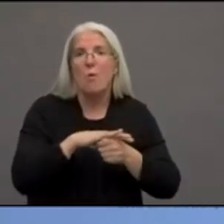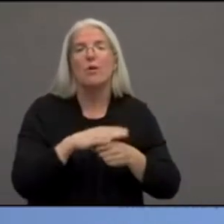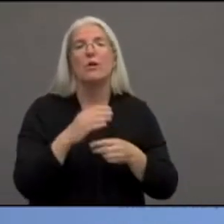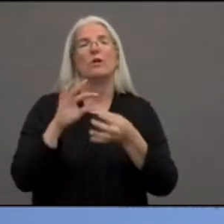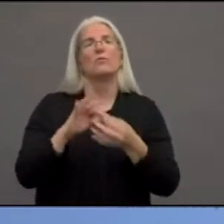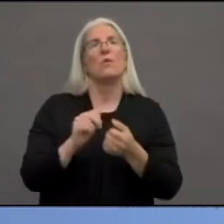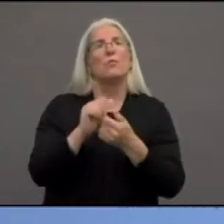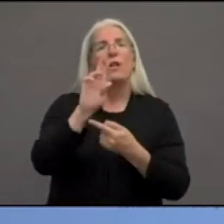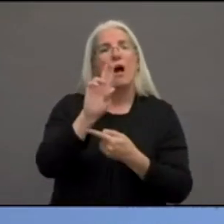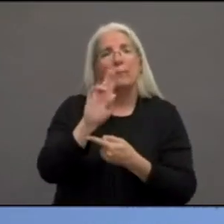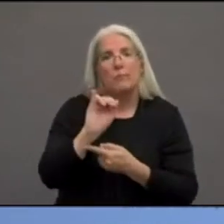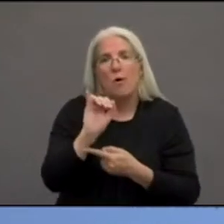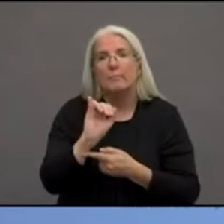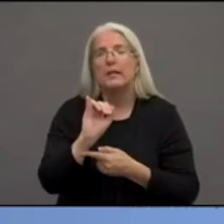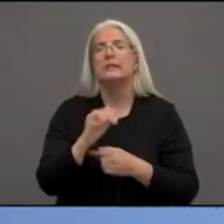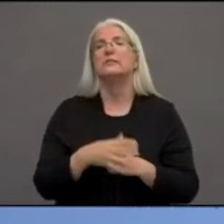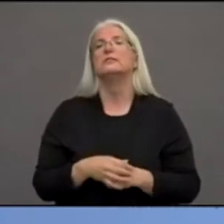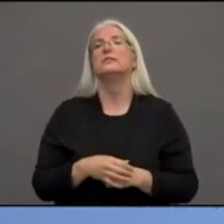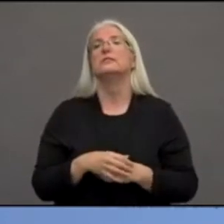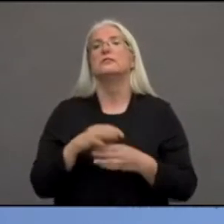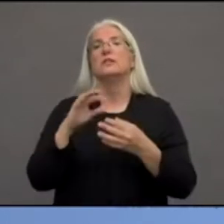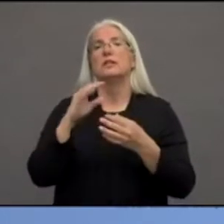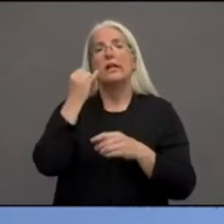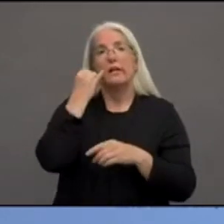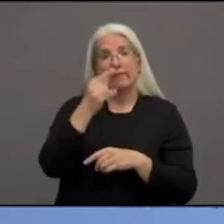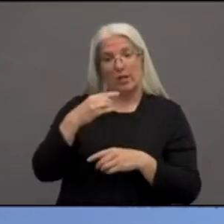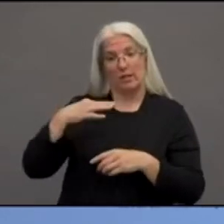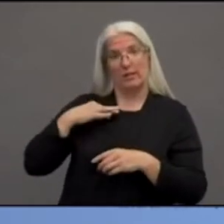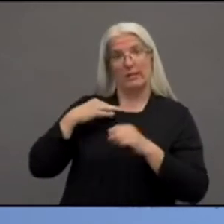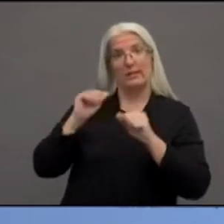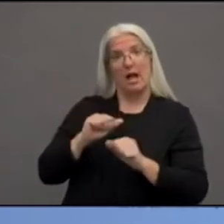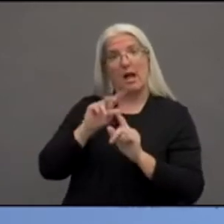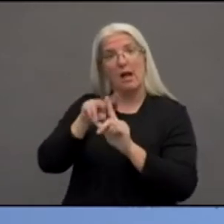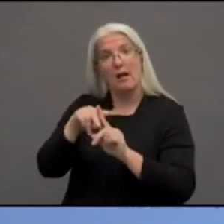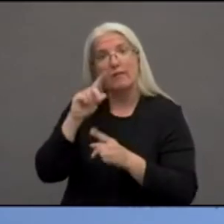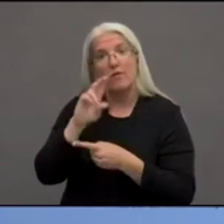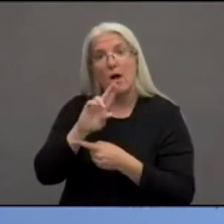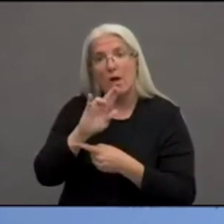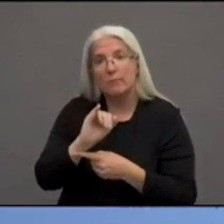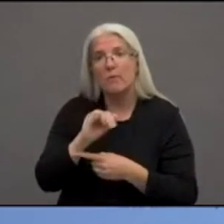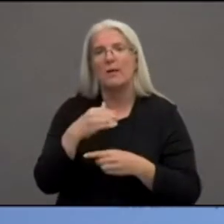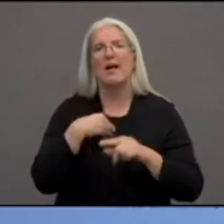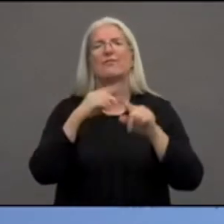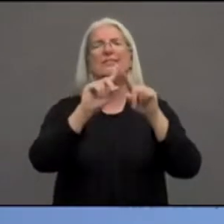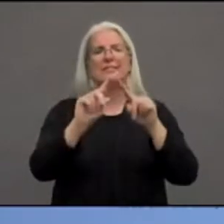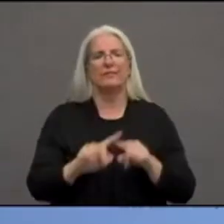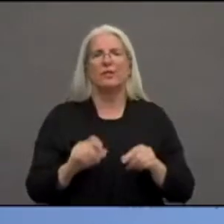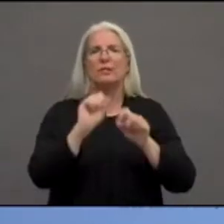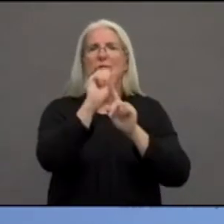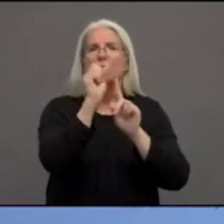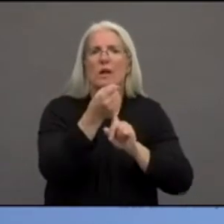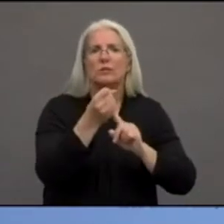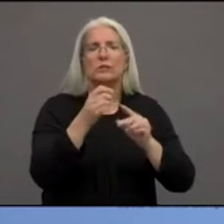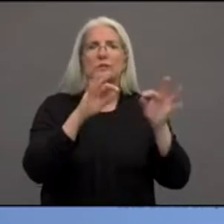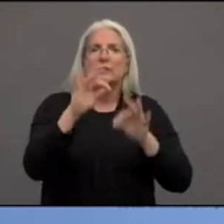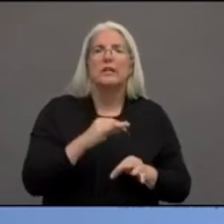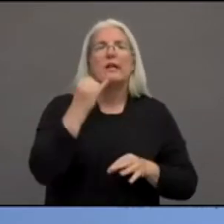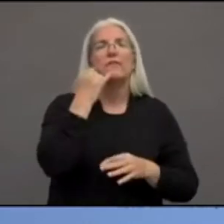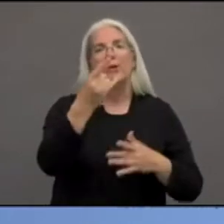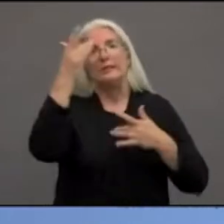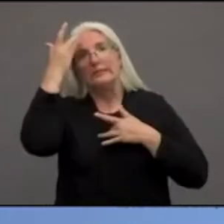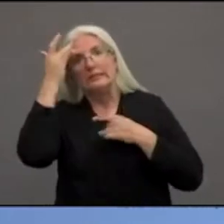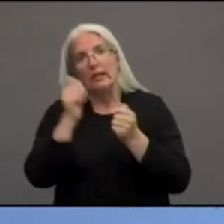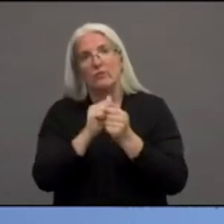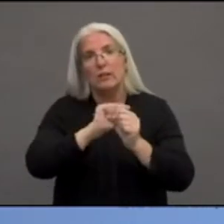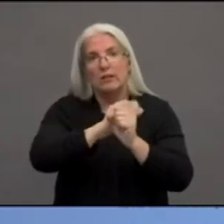know, you're eligible for unemployment insurance in a variety of cases, whether you are sick with COVID-19, if you're caring for a